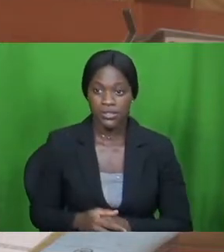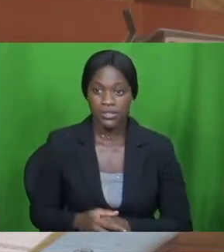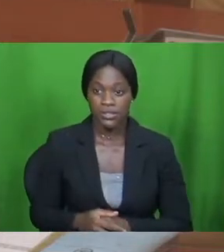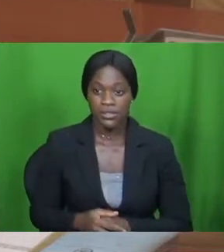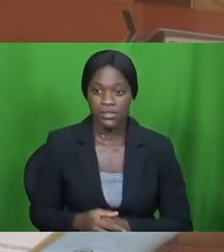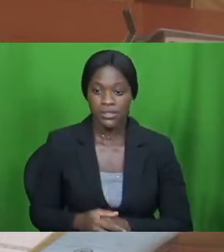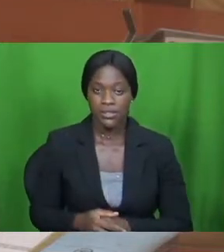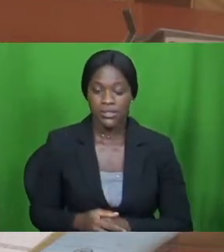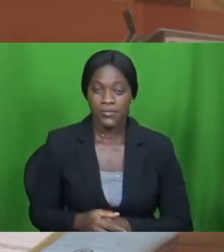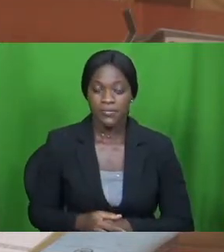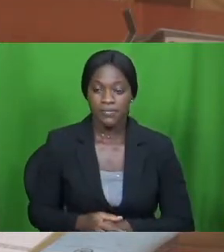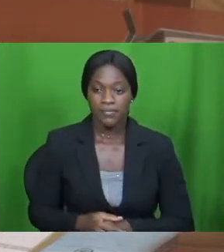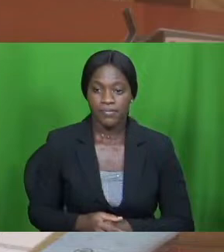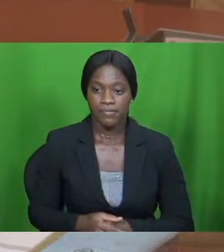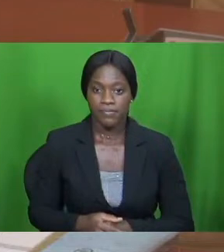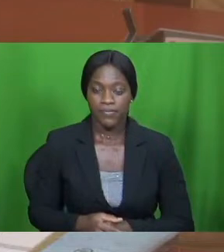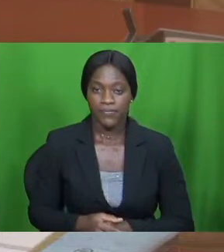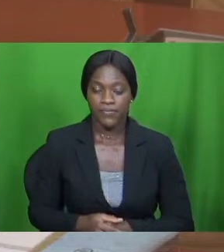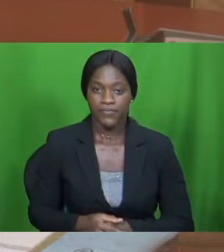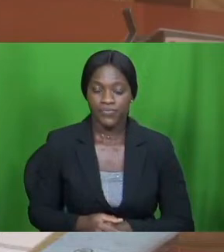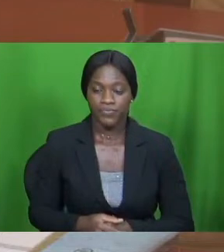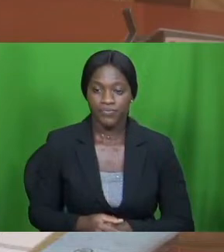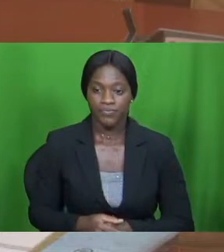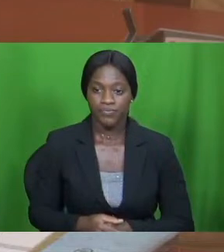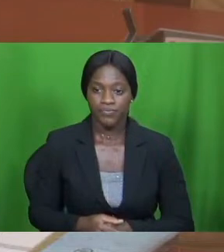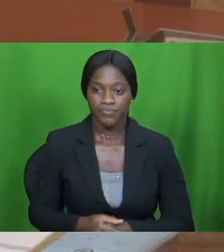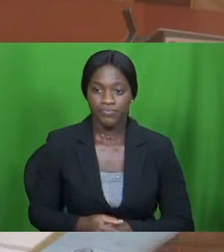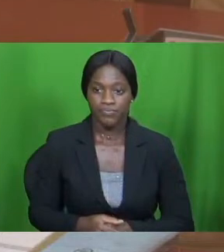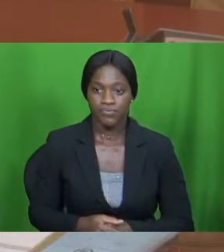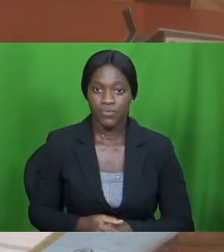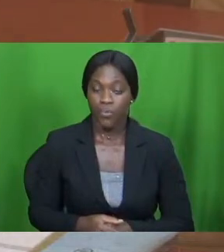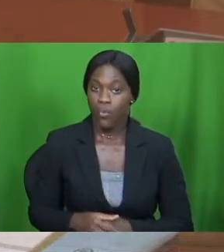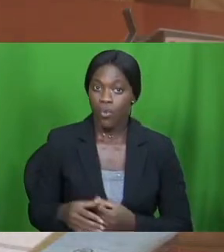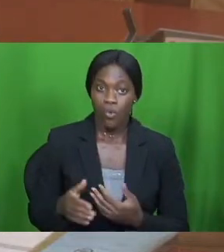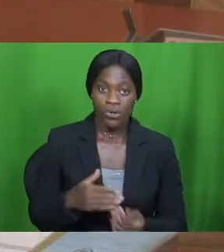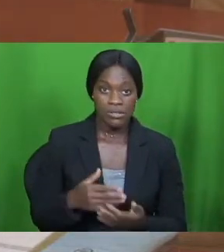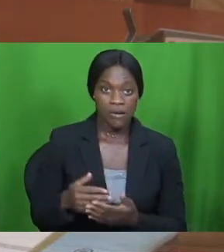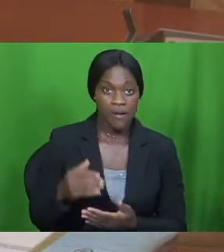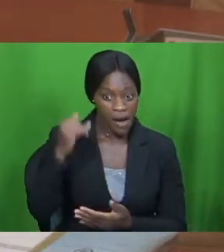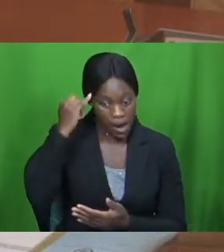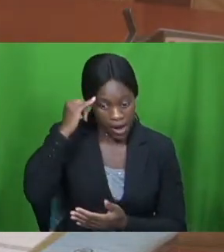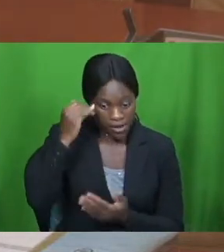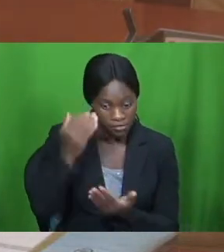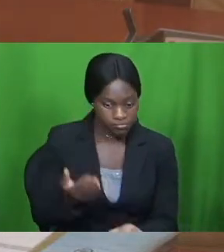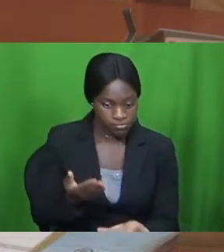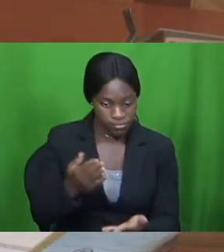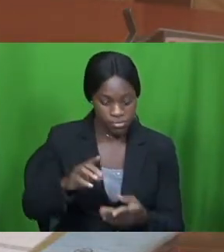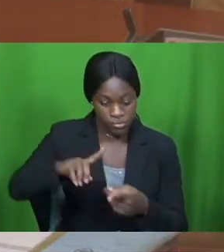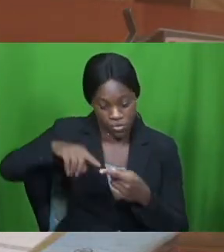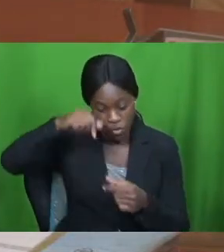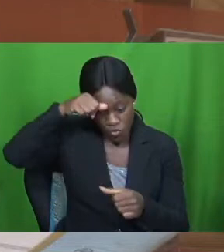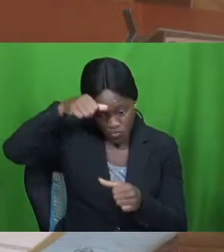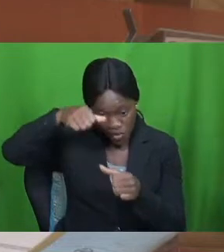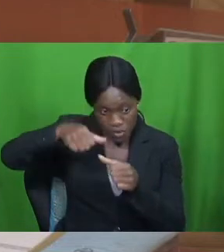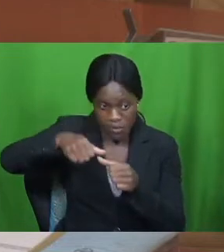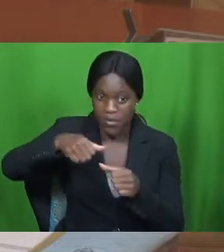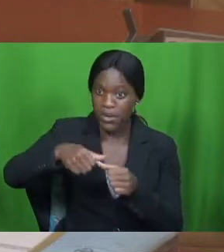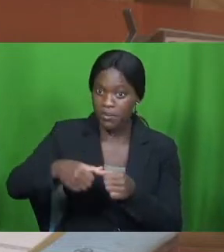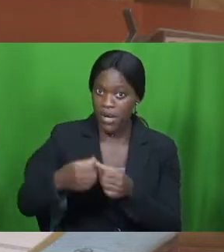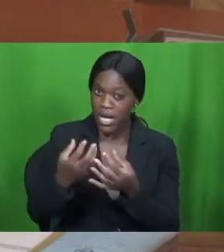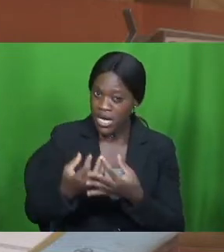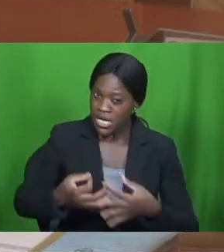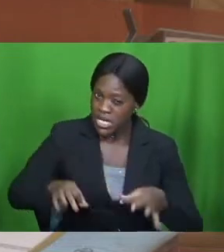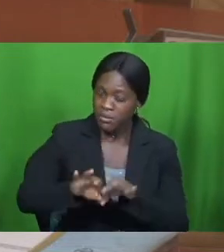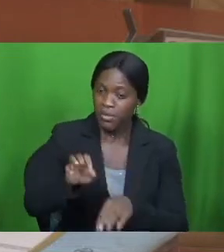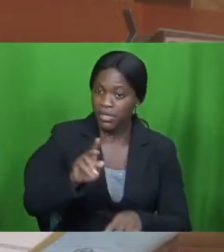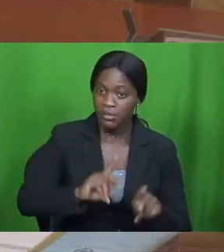going to speak. Any suggestion that will come up to immortalize such key characters,